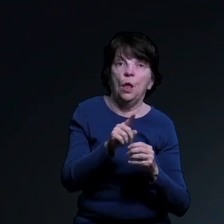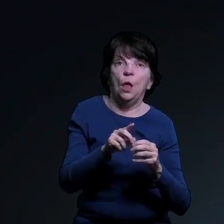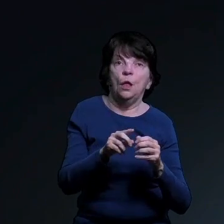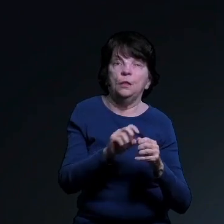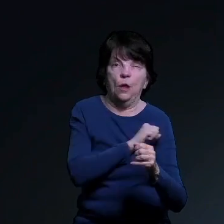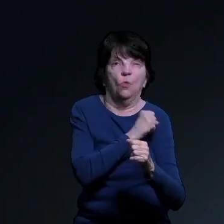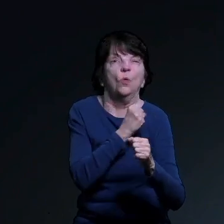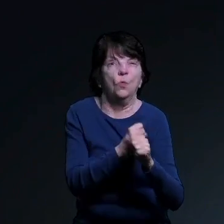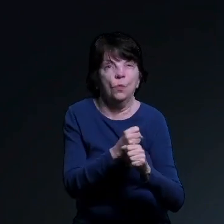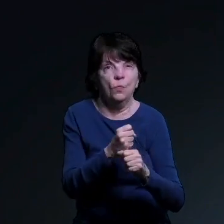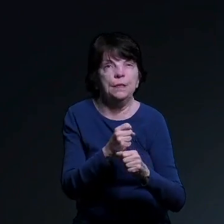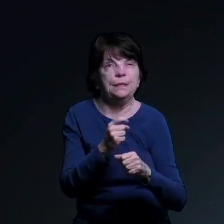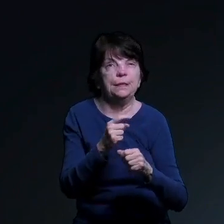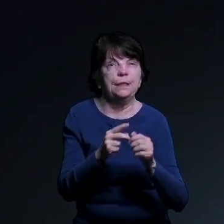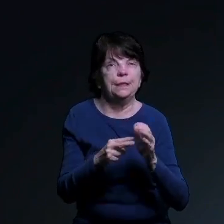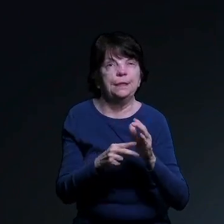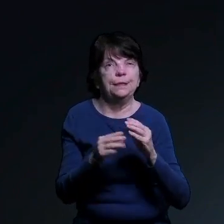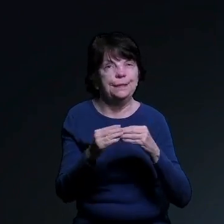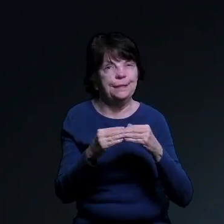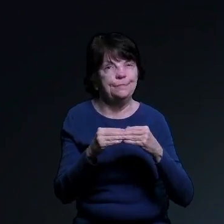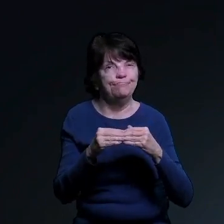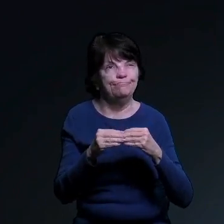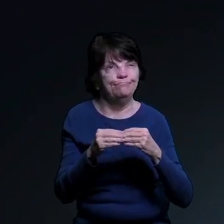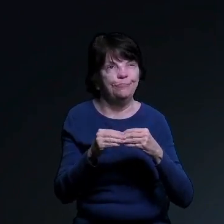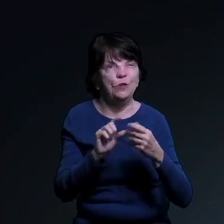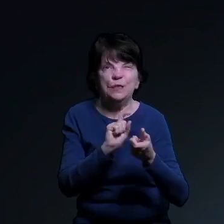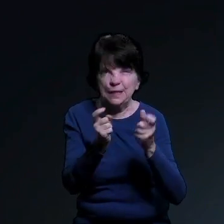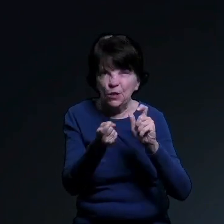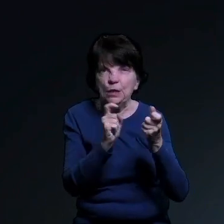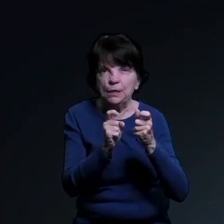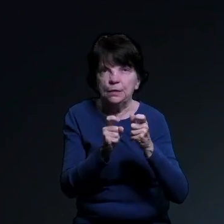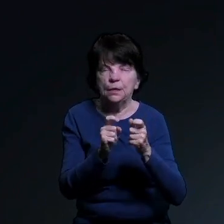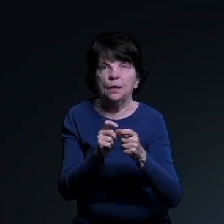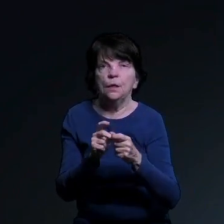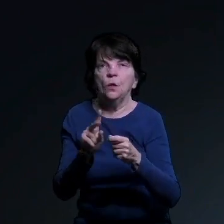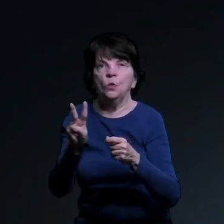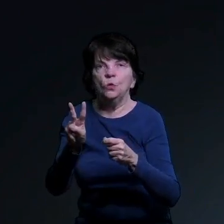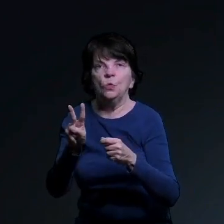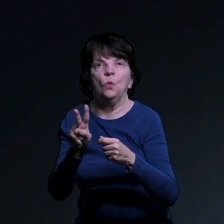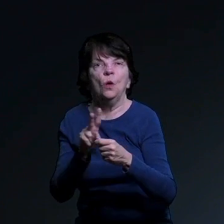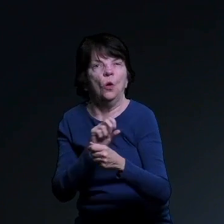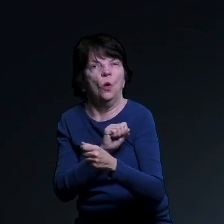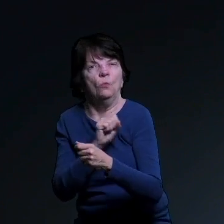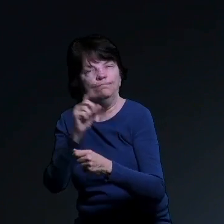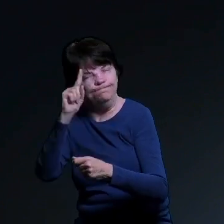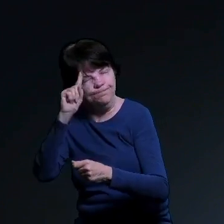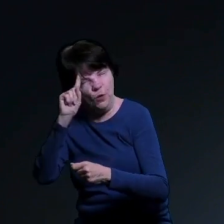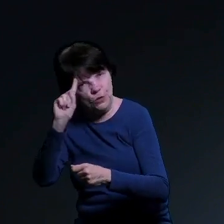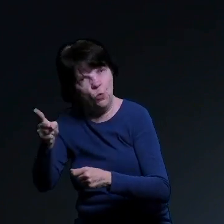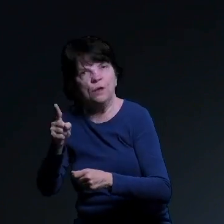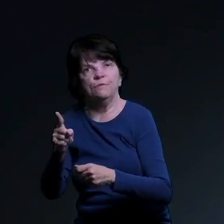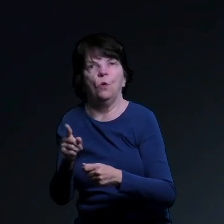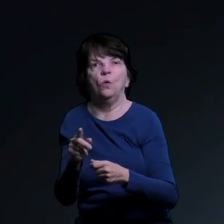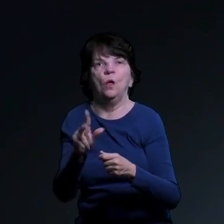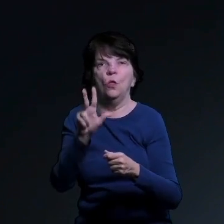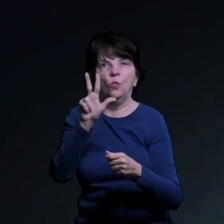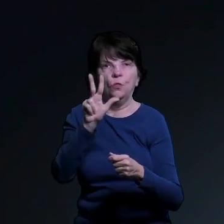this. We pick up the text there in Acts chapter